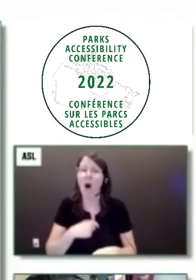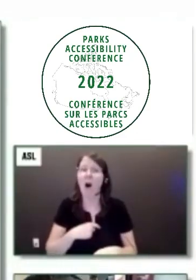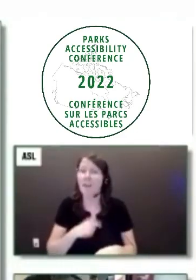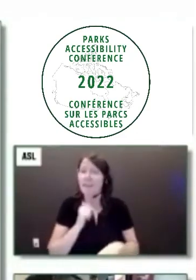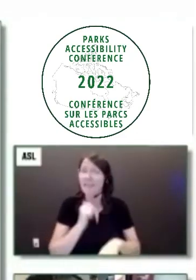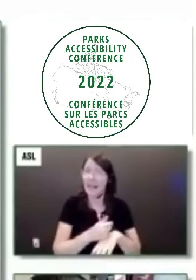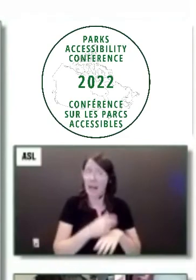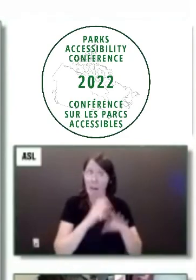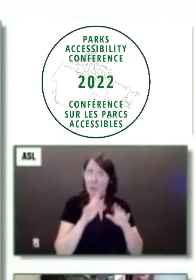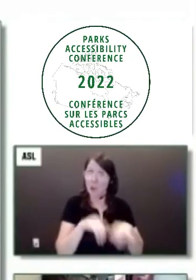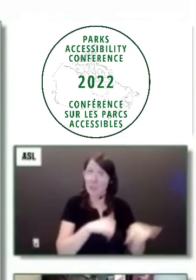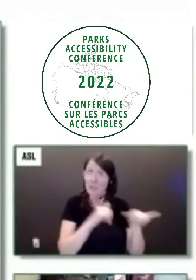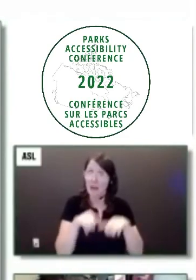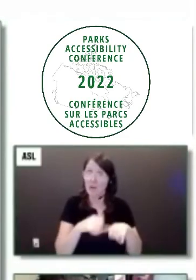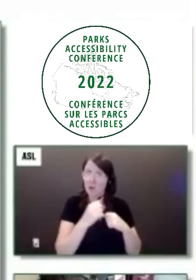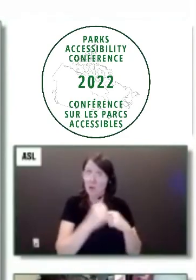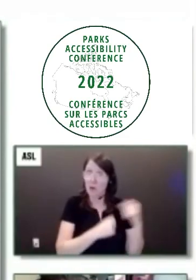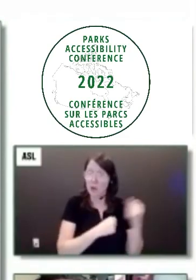Next slide, please.